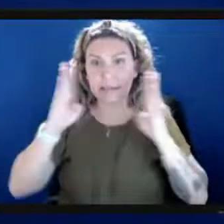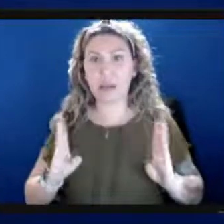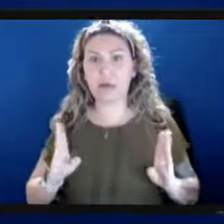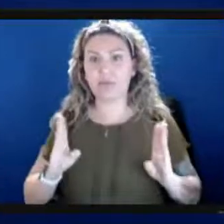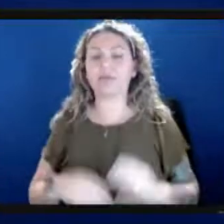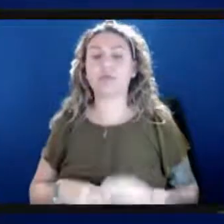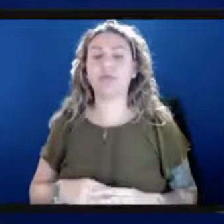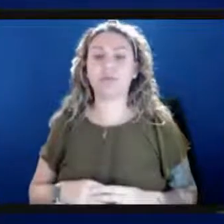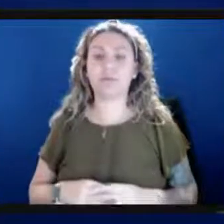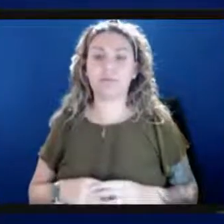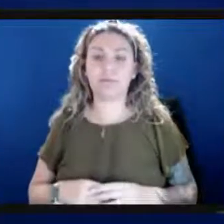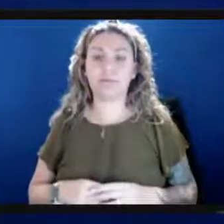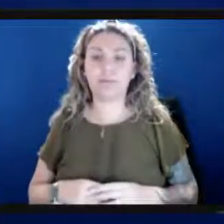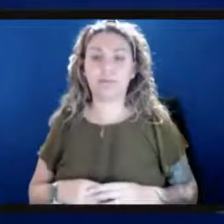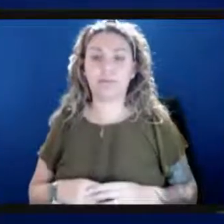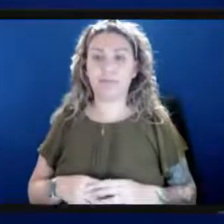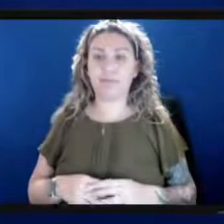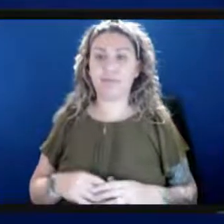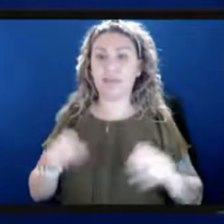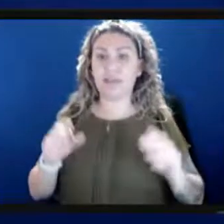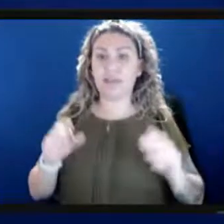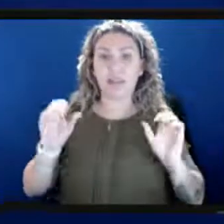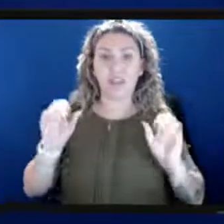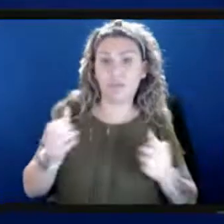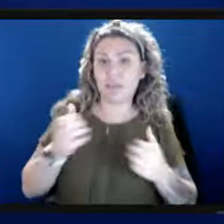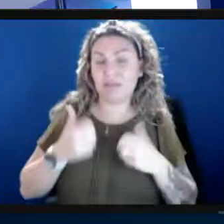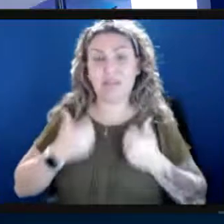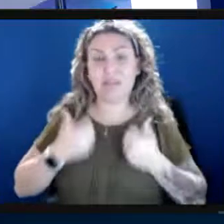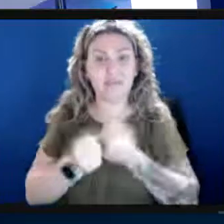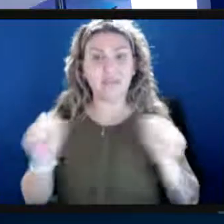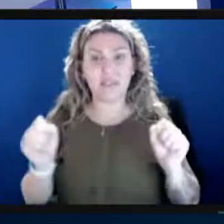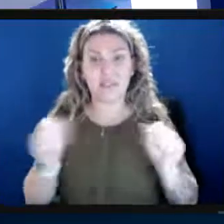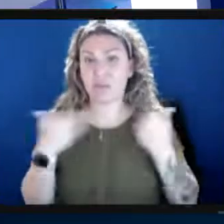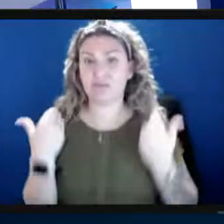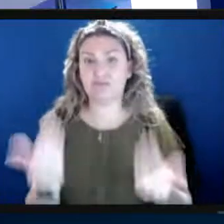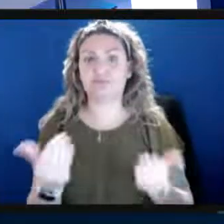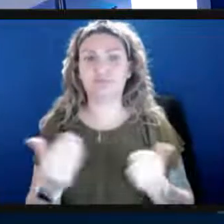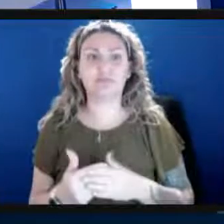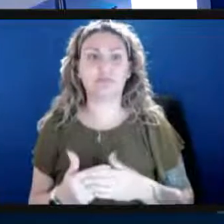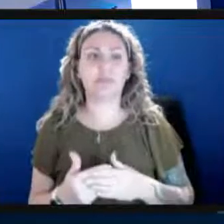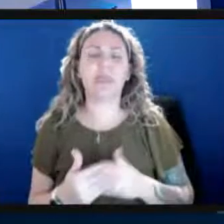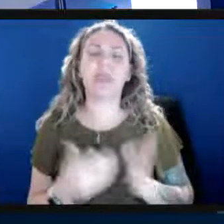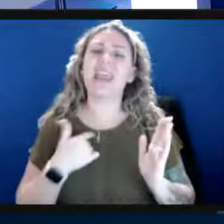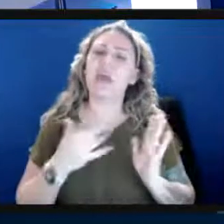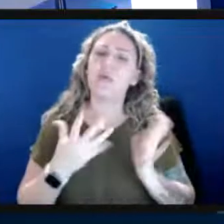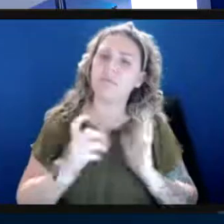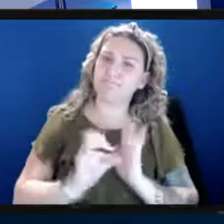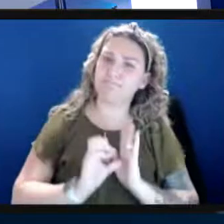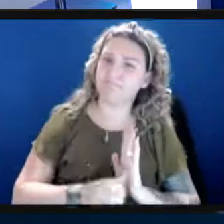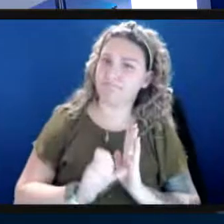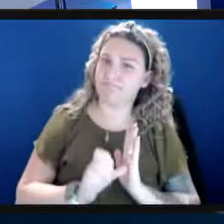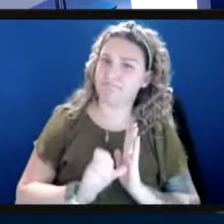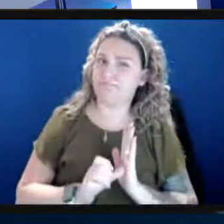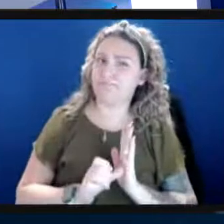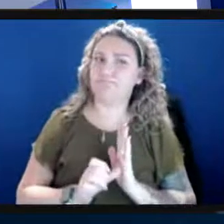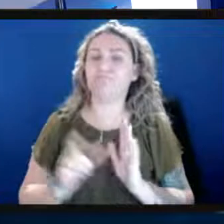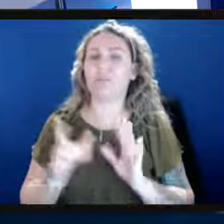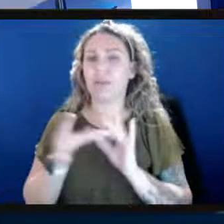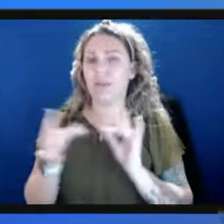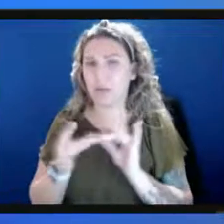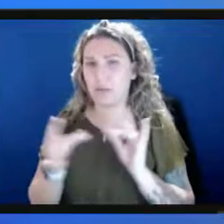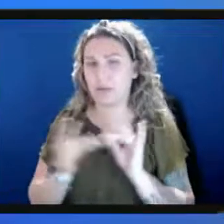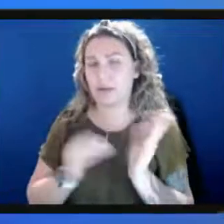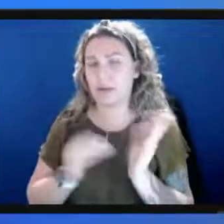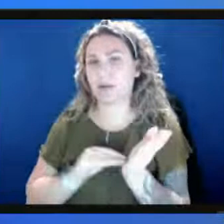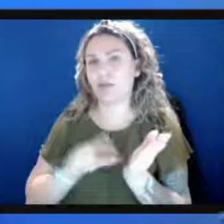so it could be pretty life-saving. I would just go with it. And I'm going to reiterate the comments from Dr. Thornton, one of the medical toxicologists